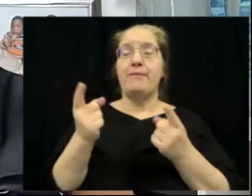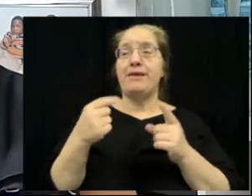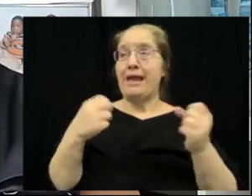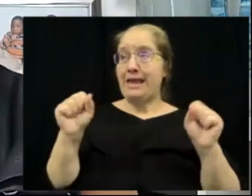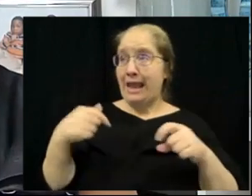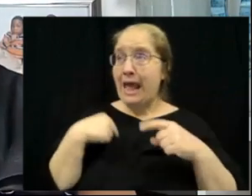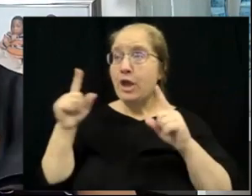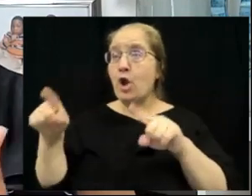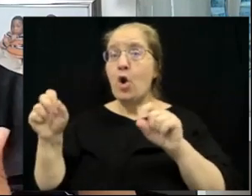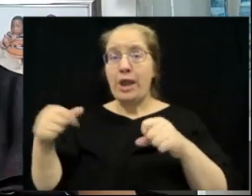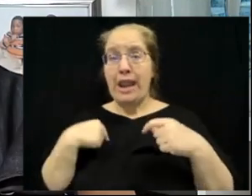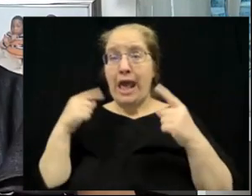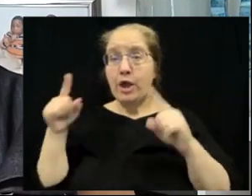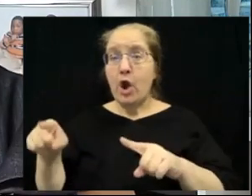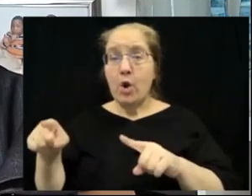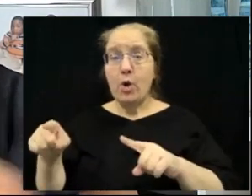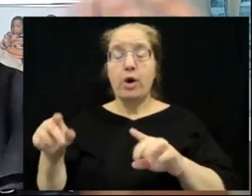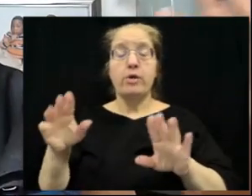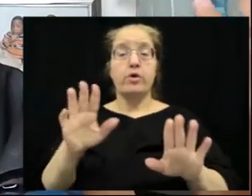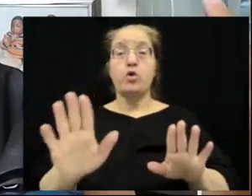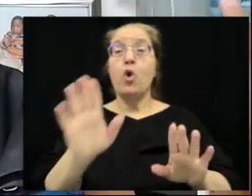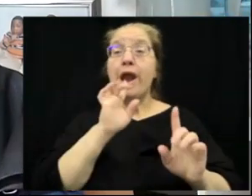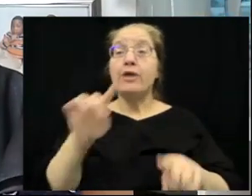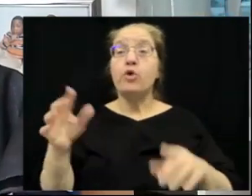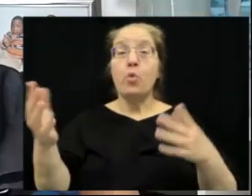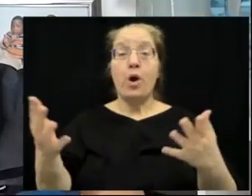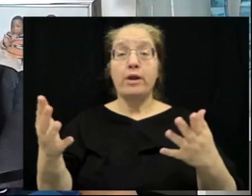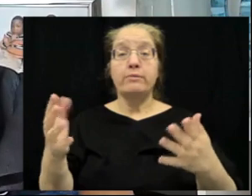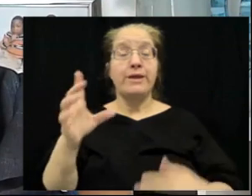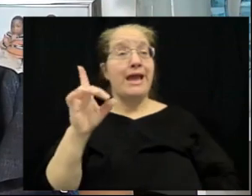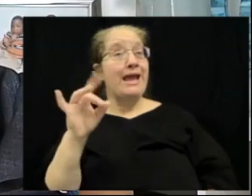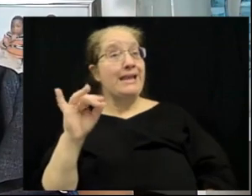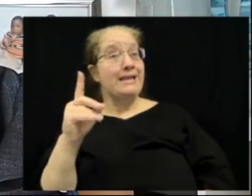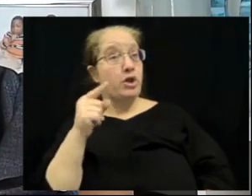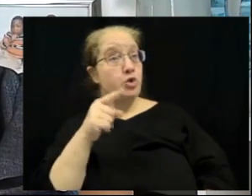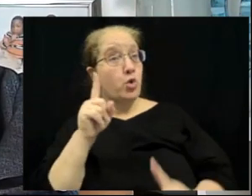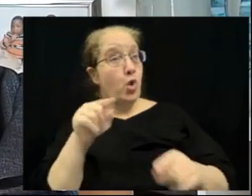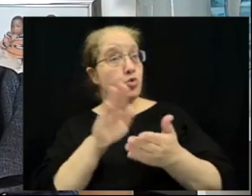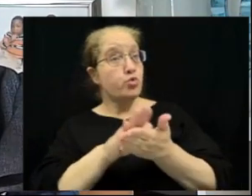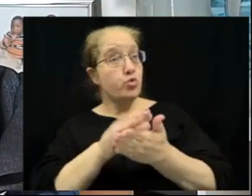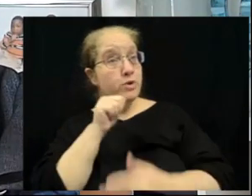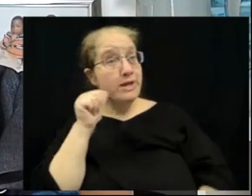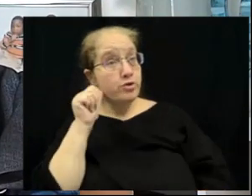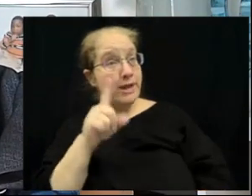go? Your answer, you're just going to say, did you go to school yesterday?